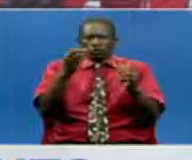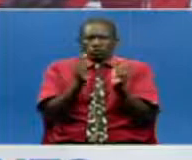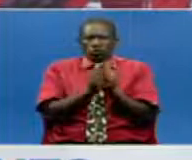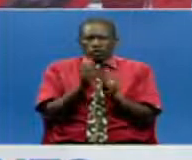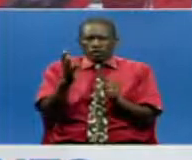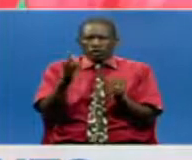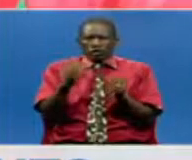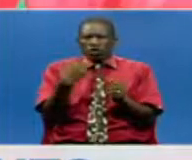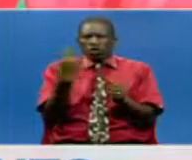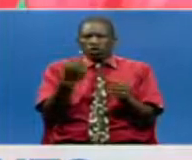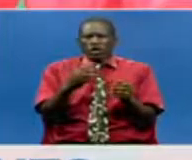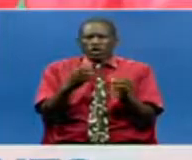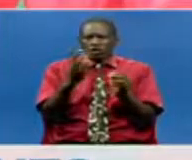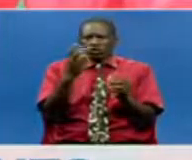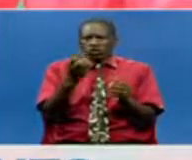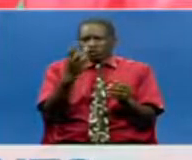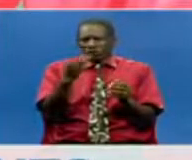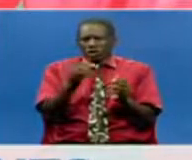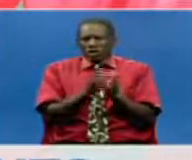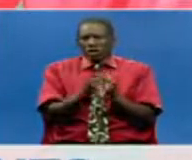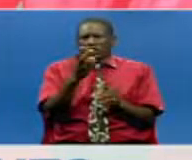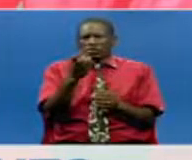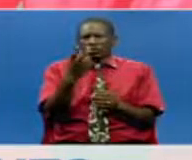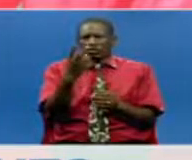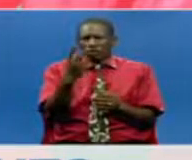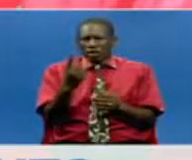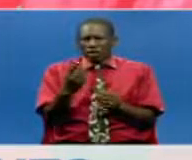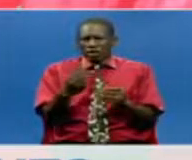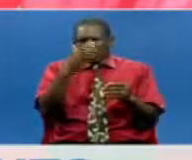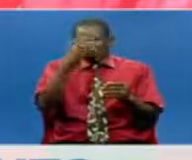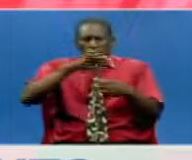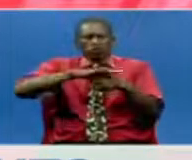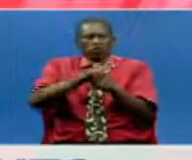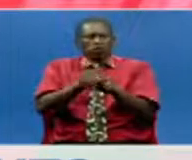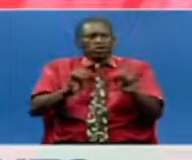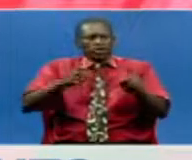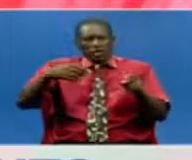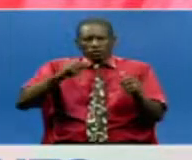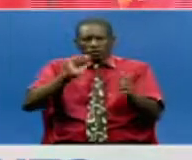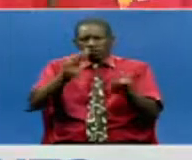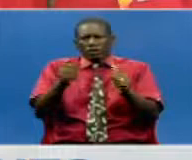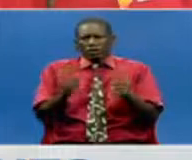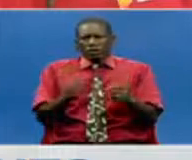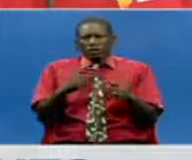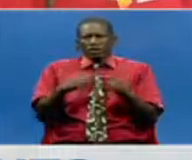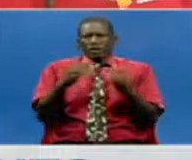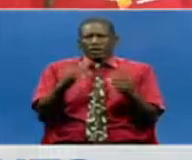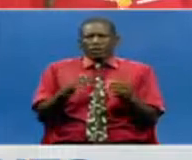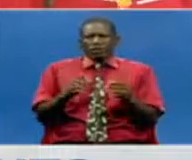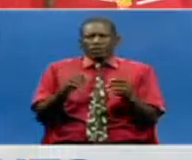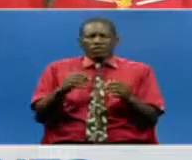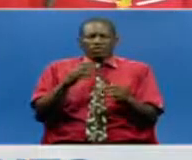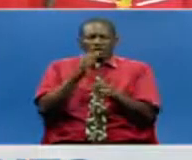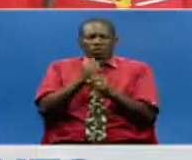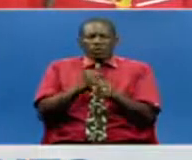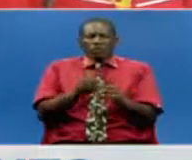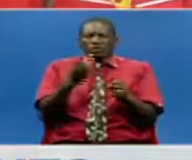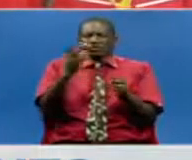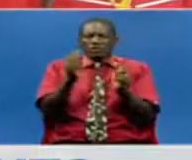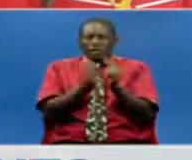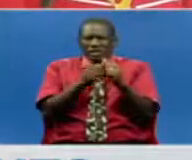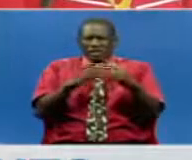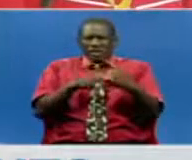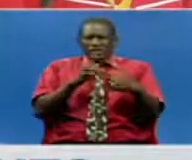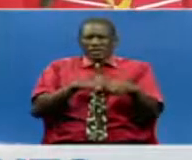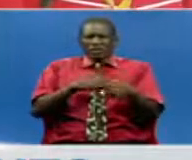with exceptions being 2020 and 2021 due to corona. However, the pinnacle of the journey came in 2019 when they